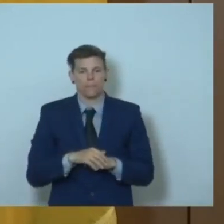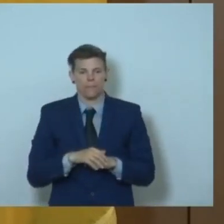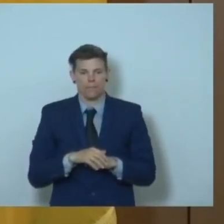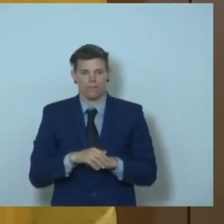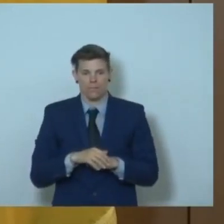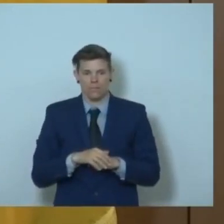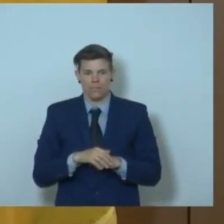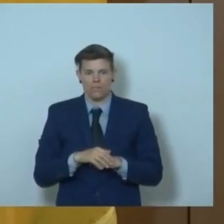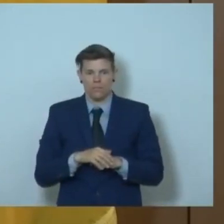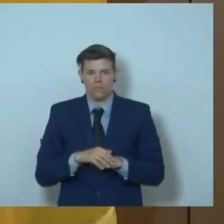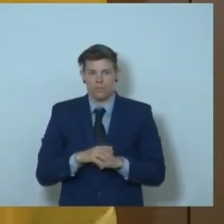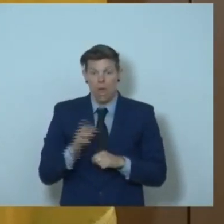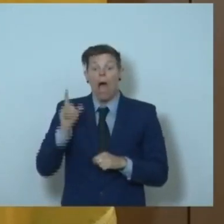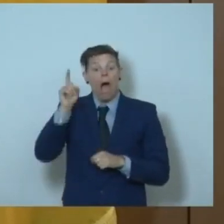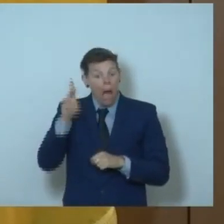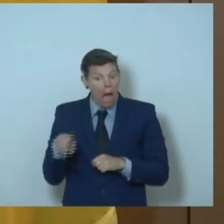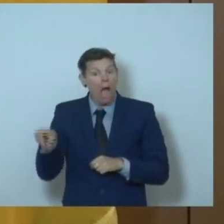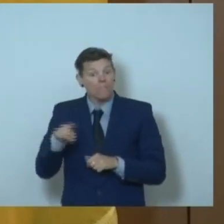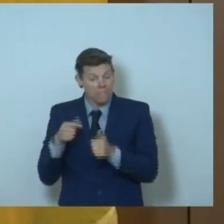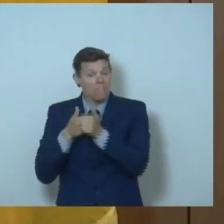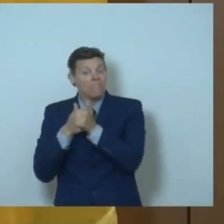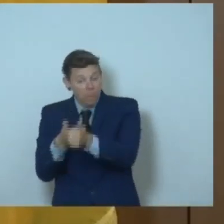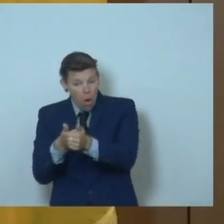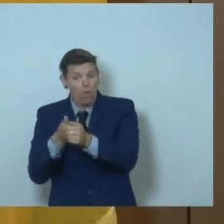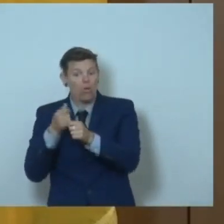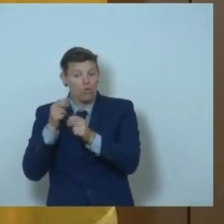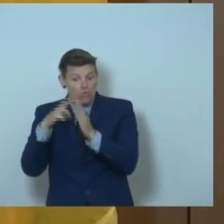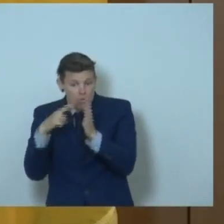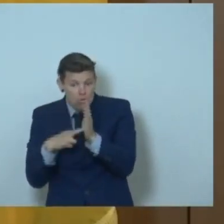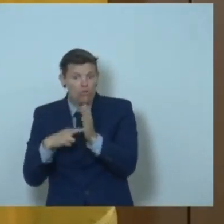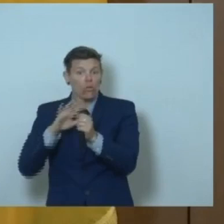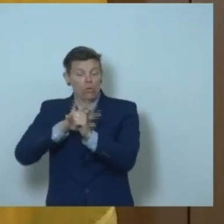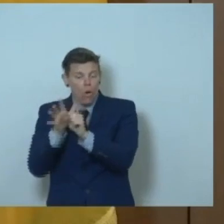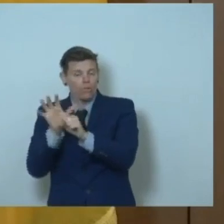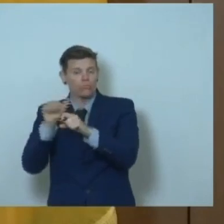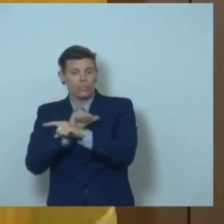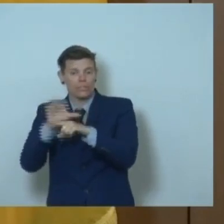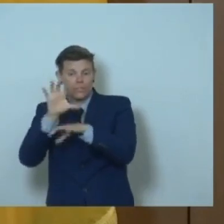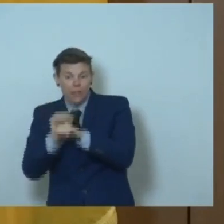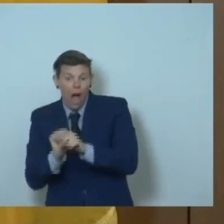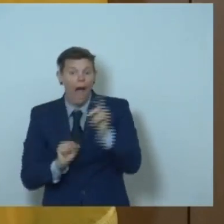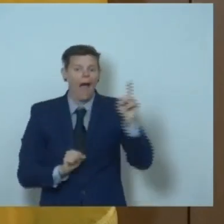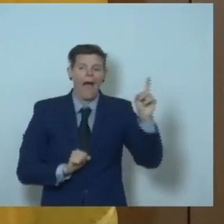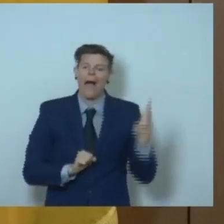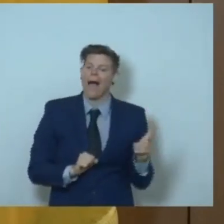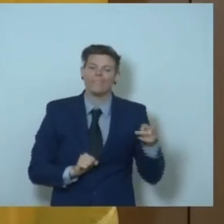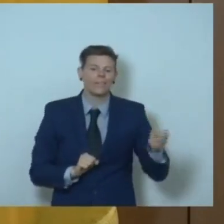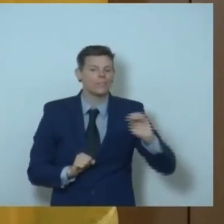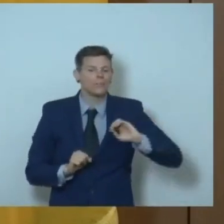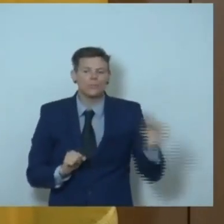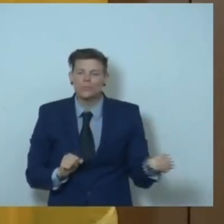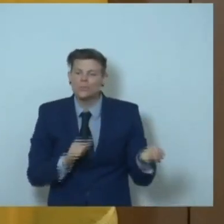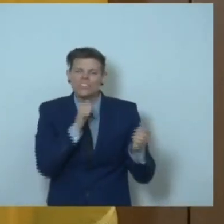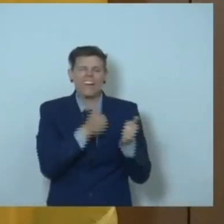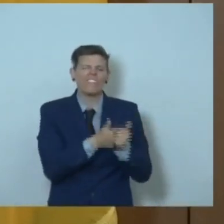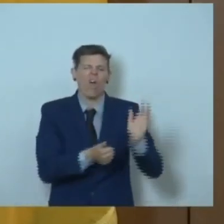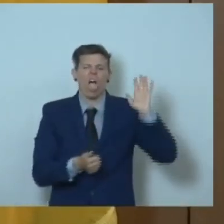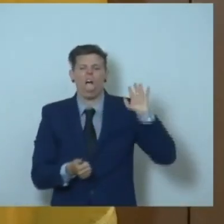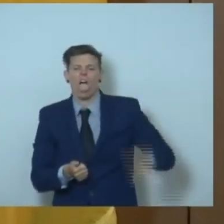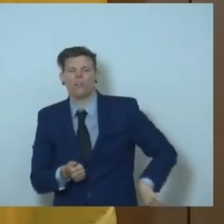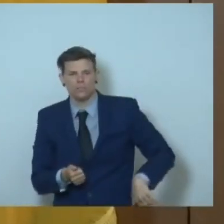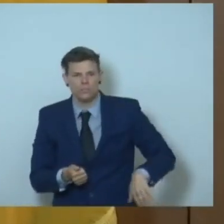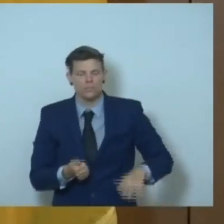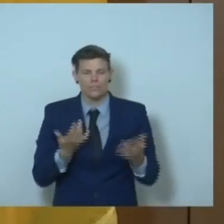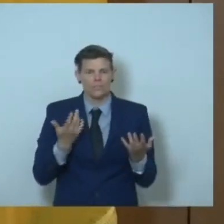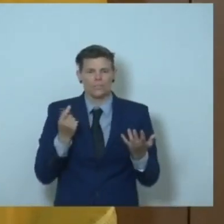safe practices on another. And those are unfair risks. In any of these facilities, we